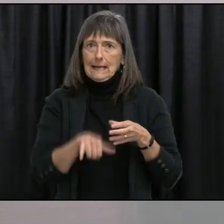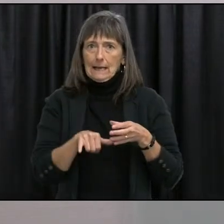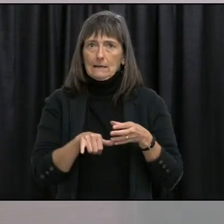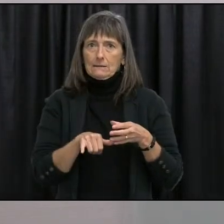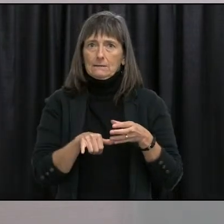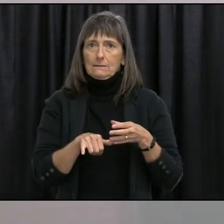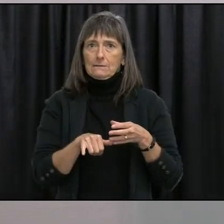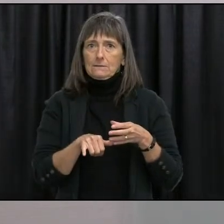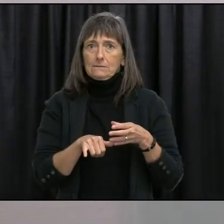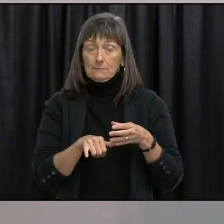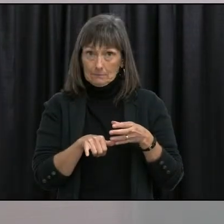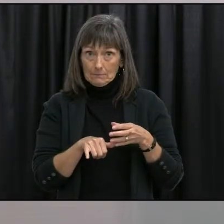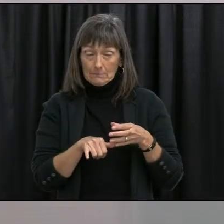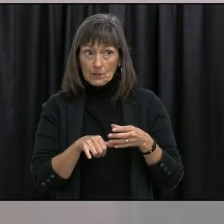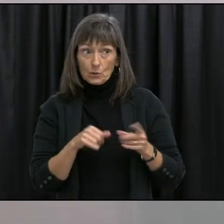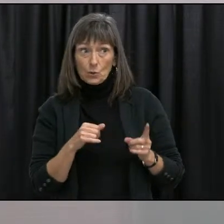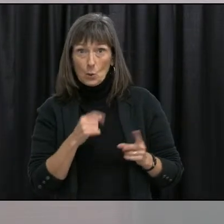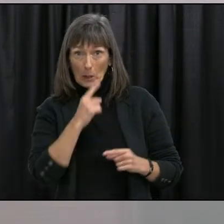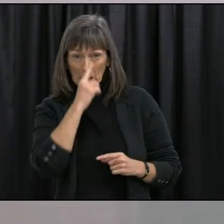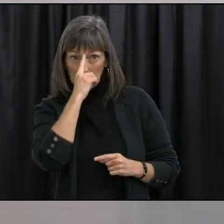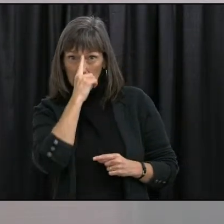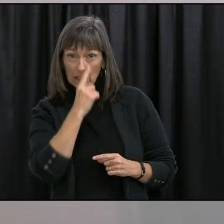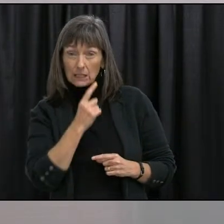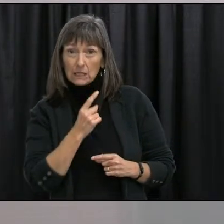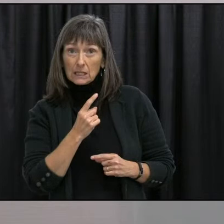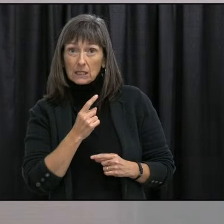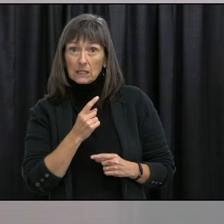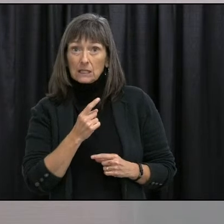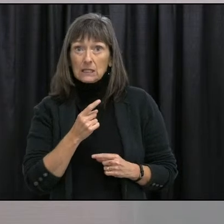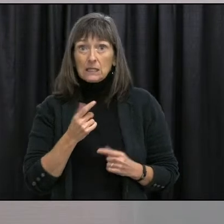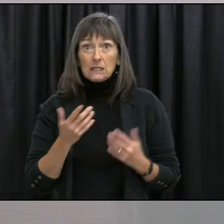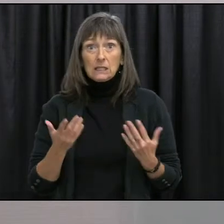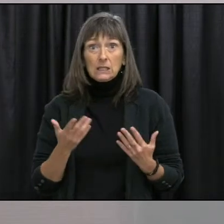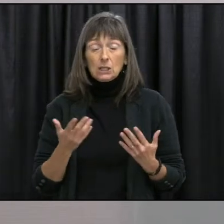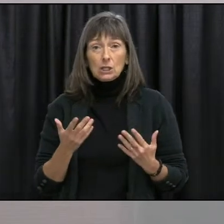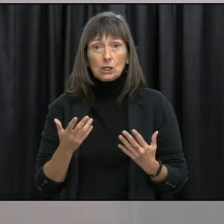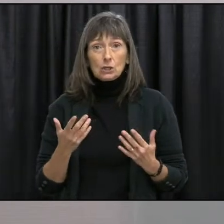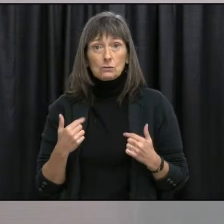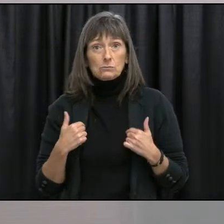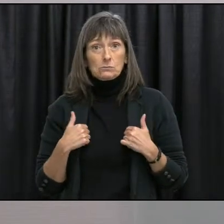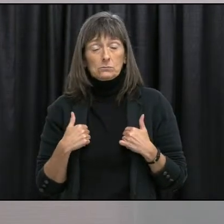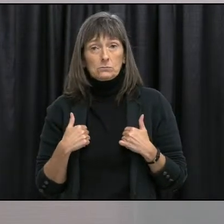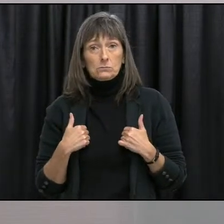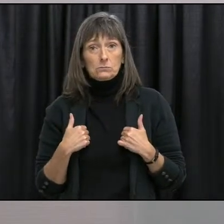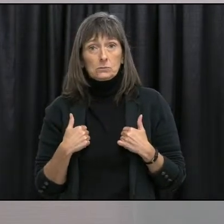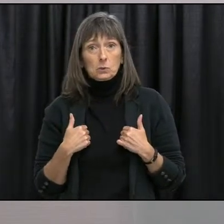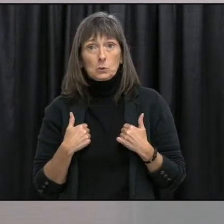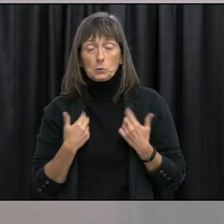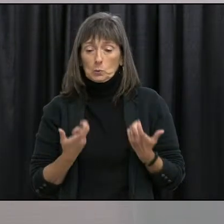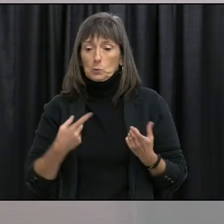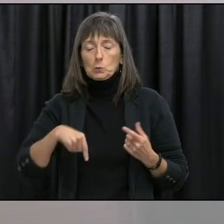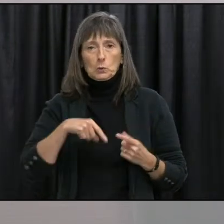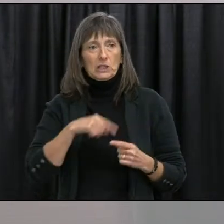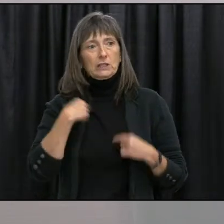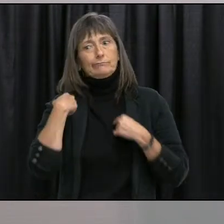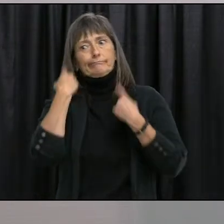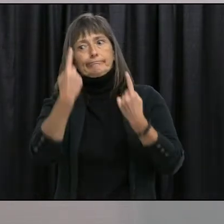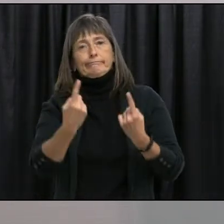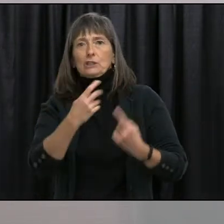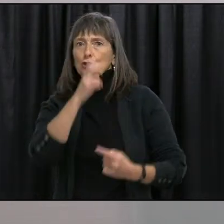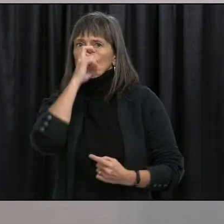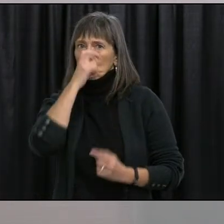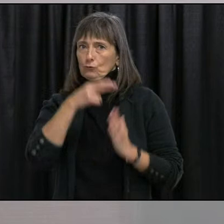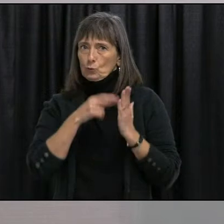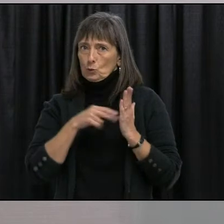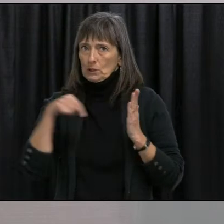that after months of our restrictions here generally being more stringent than other provinces, we're now at the